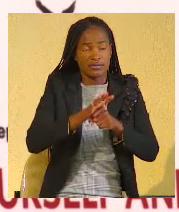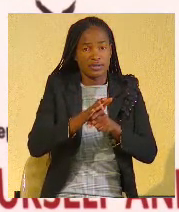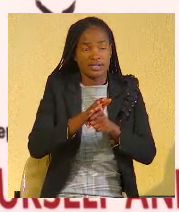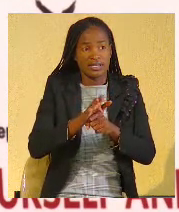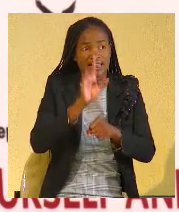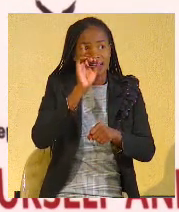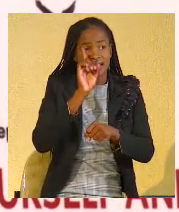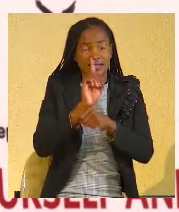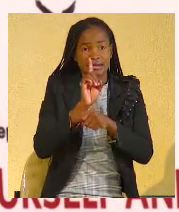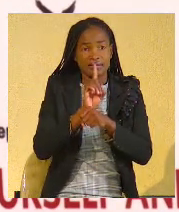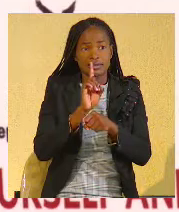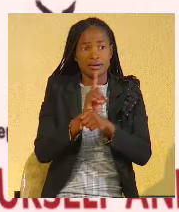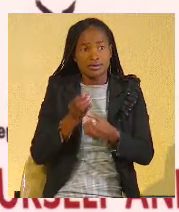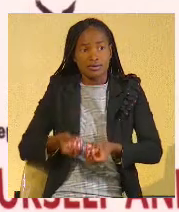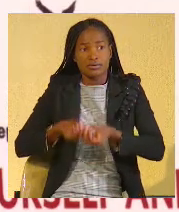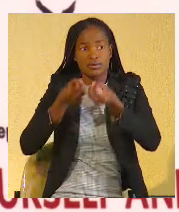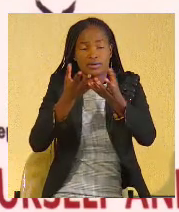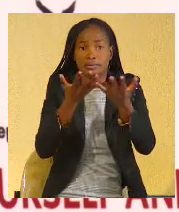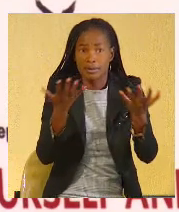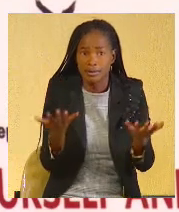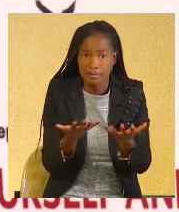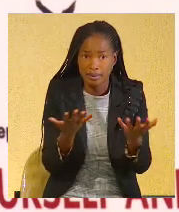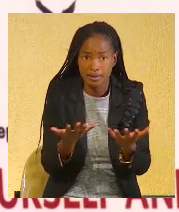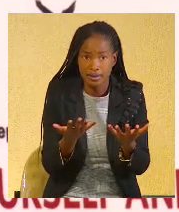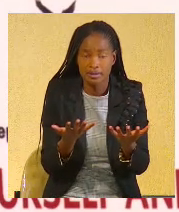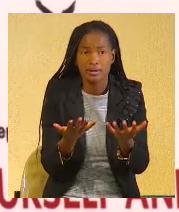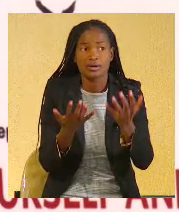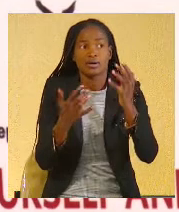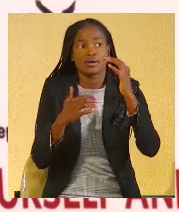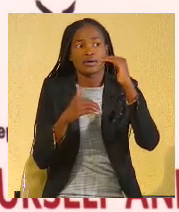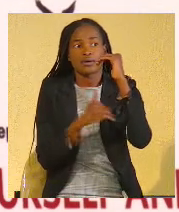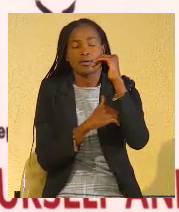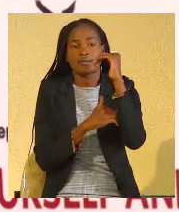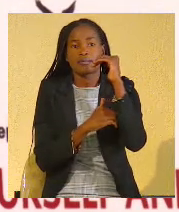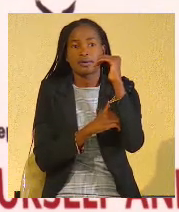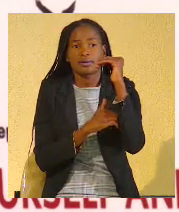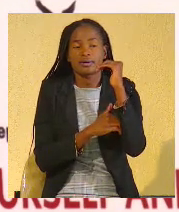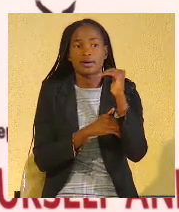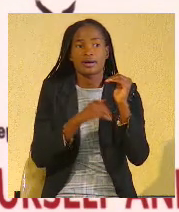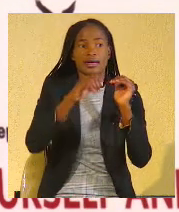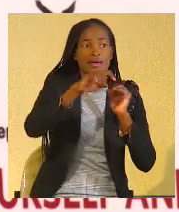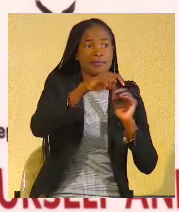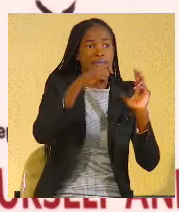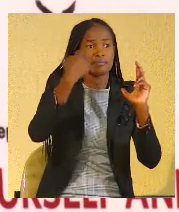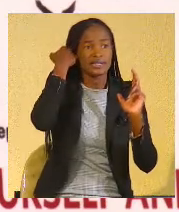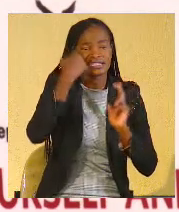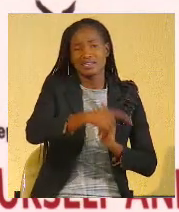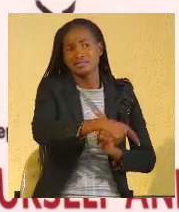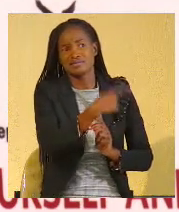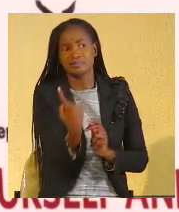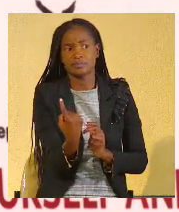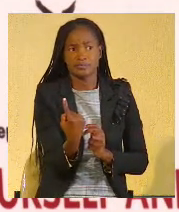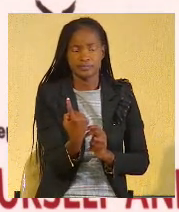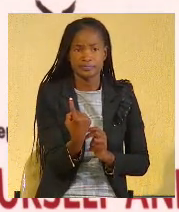through the Directorate Disaster Risk Management in the Office of the Prime Minister